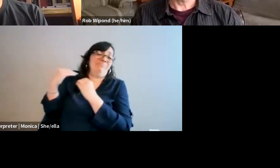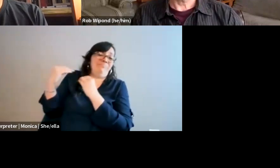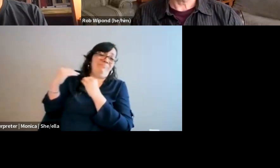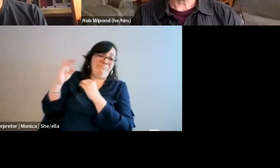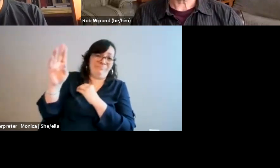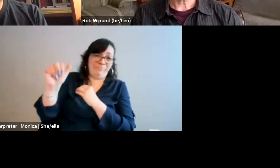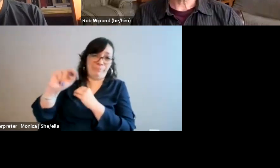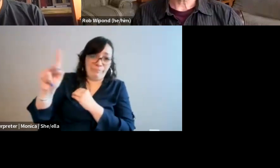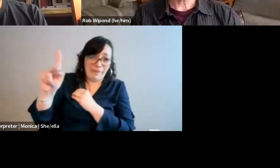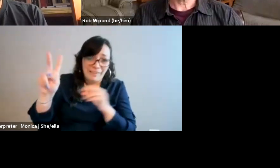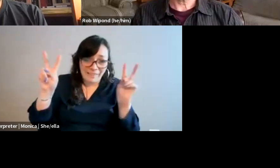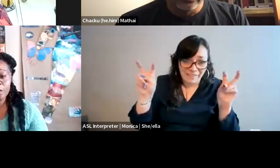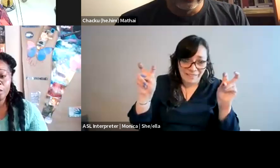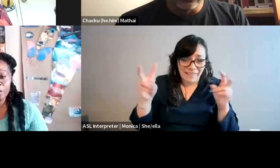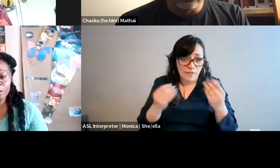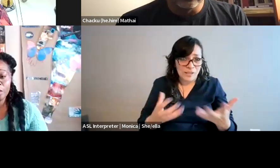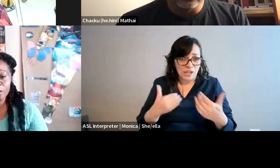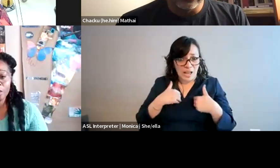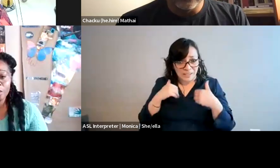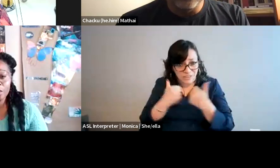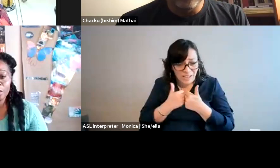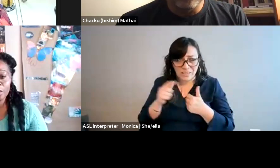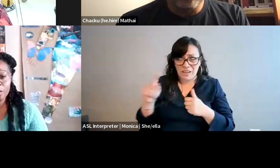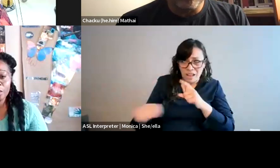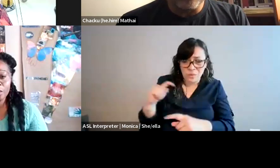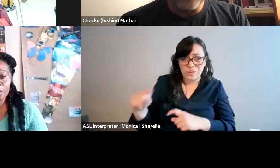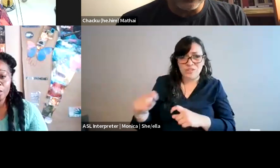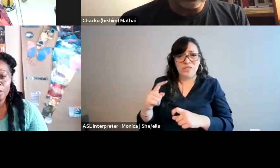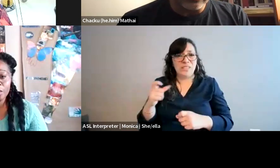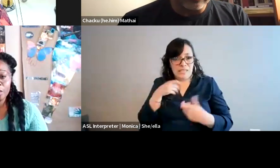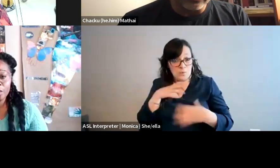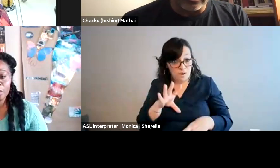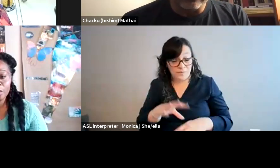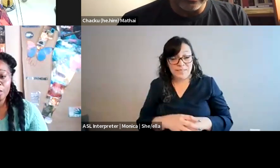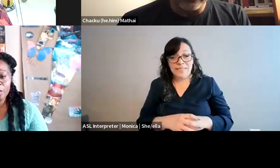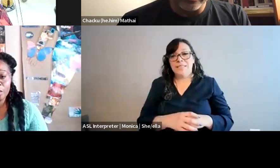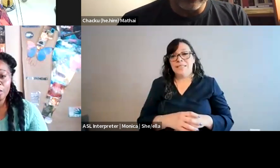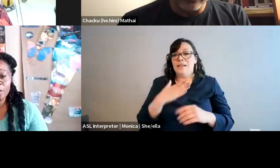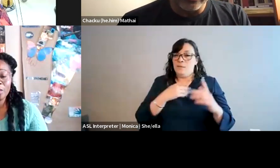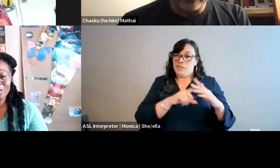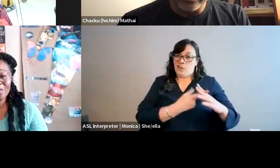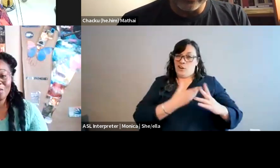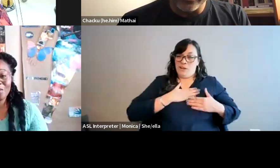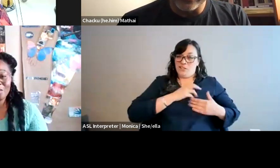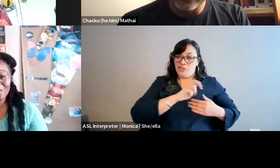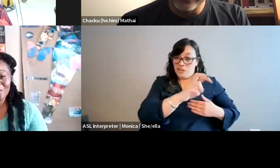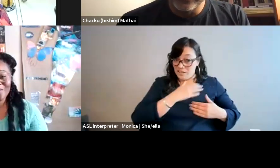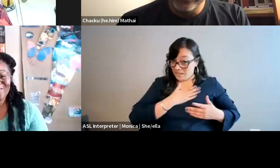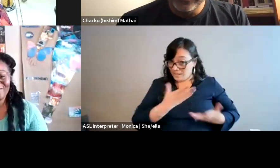is the information I was questioning. So so that's kind of a start anyway. I'm wondering if